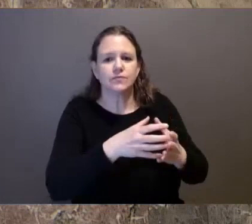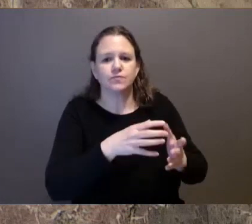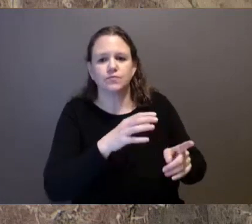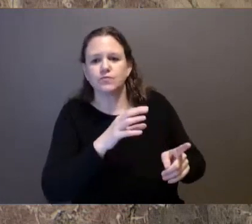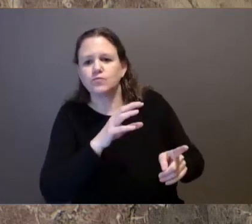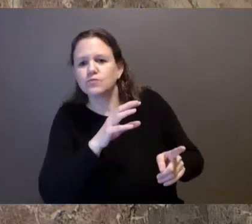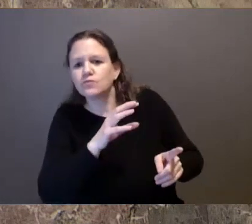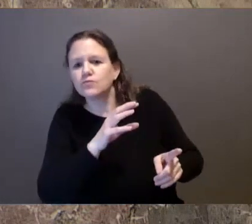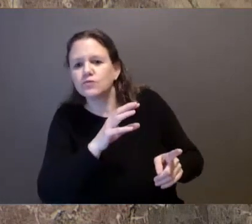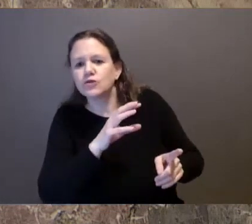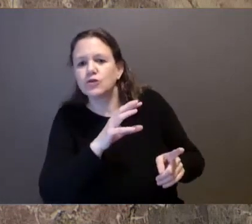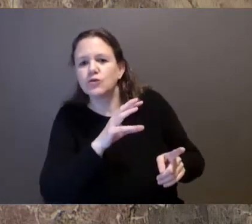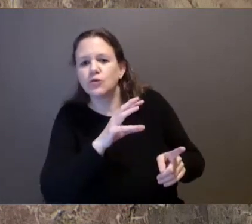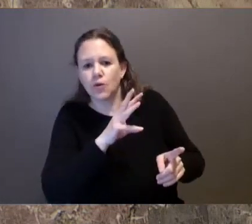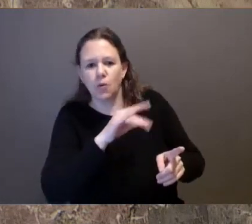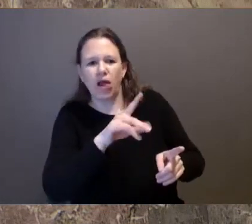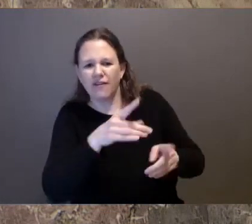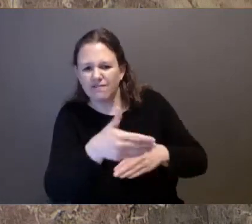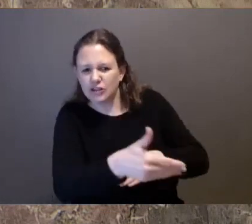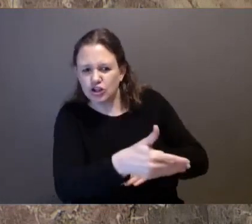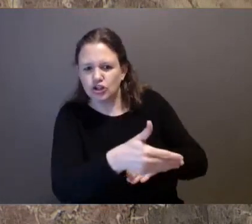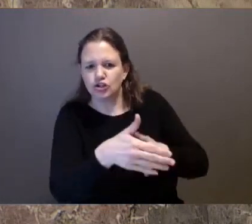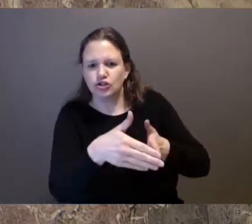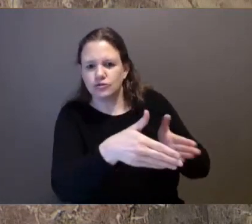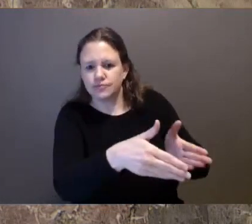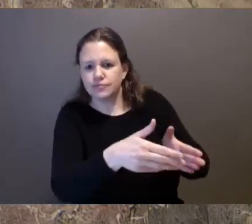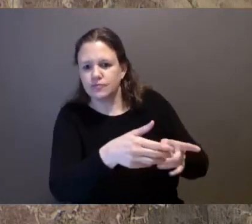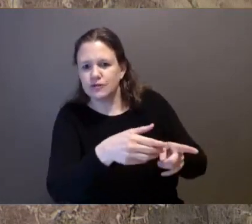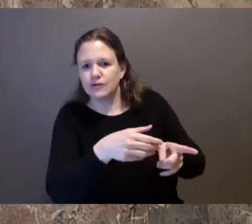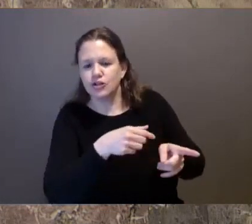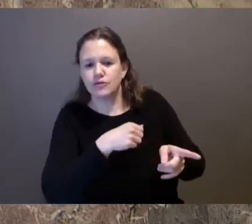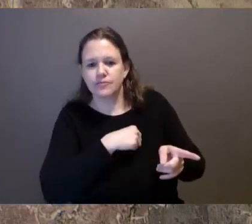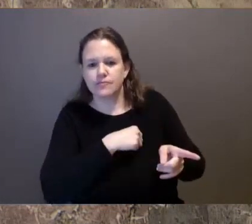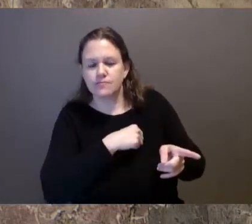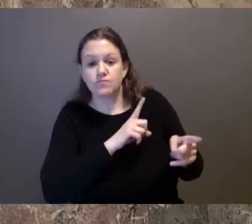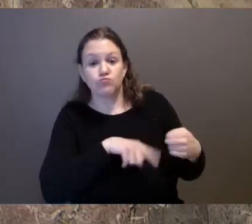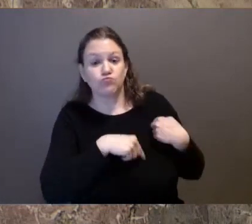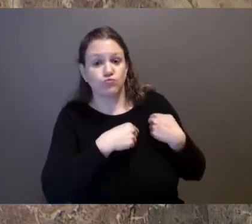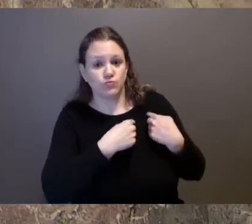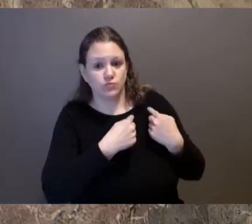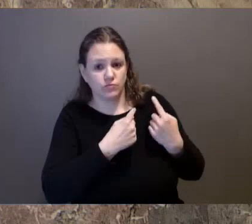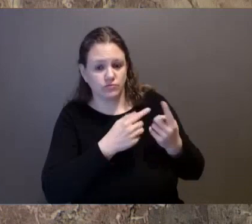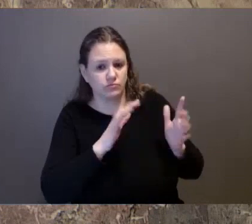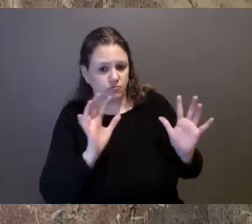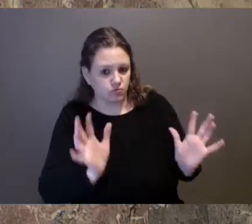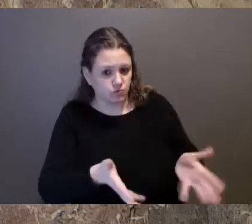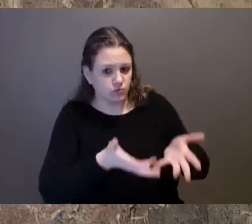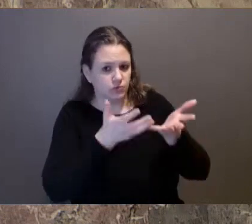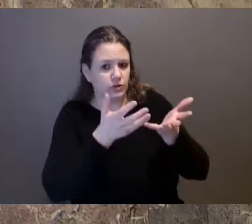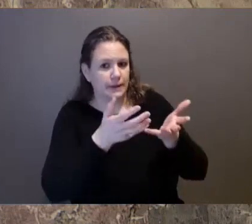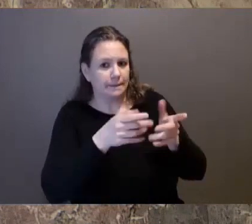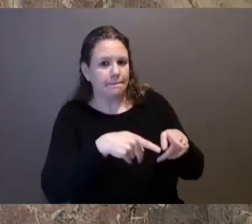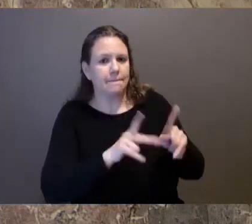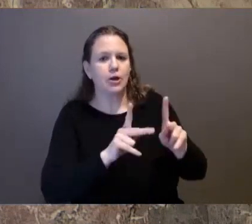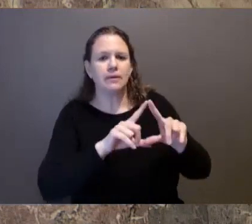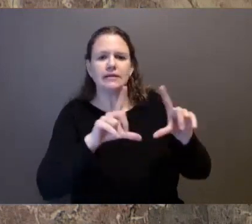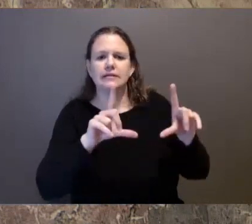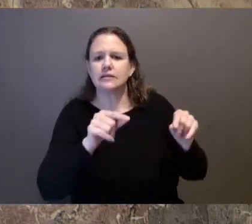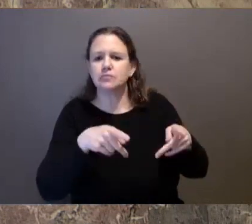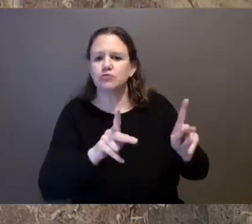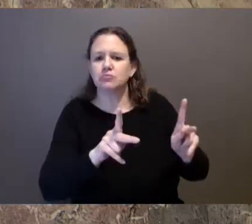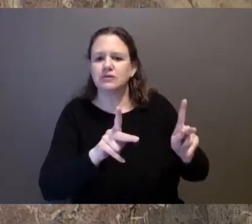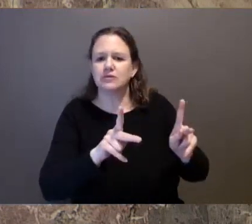Browns Bay to update and strengthen the effluent permits with more rigorous discharge requirements,